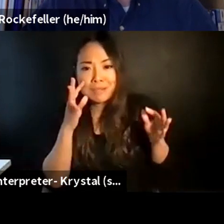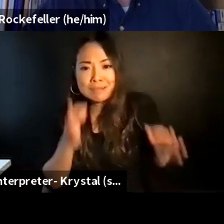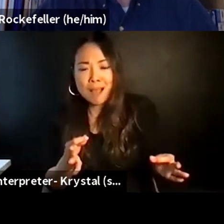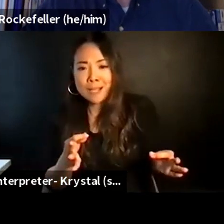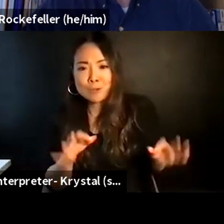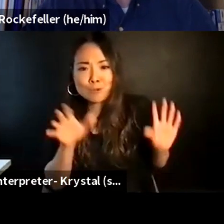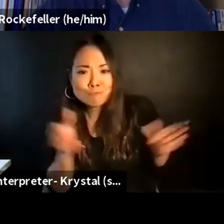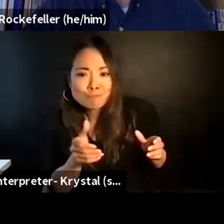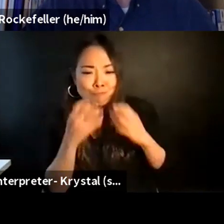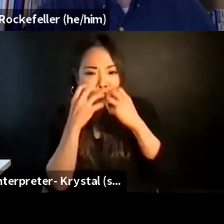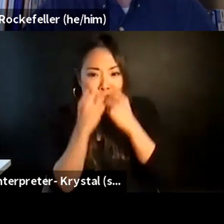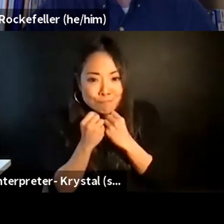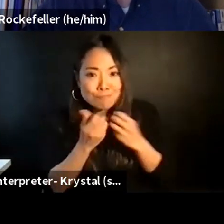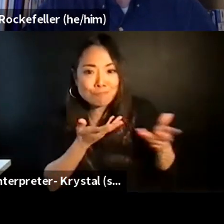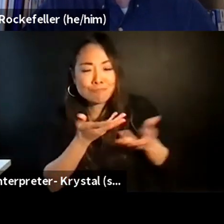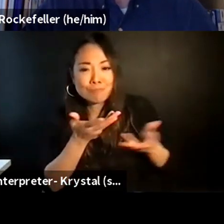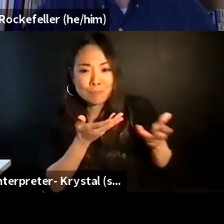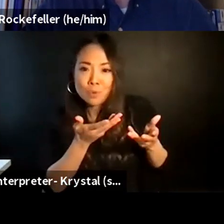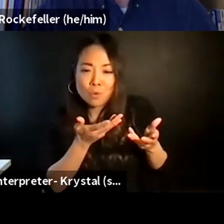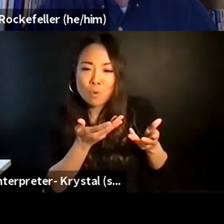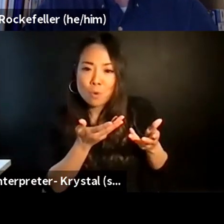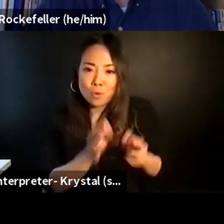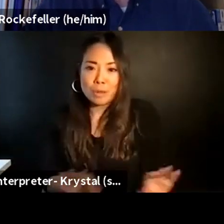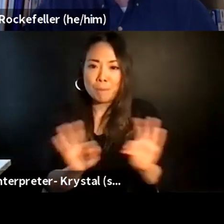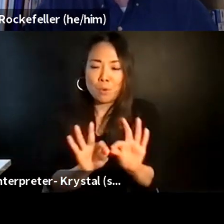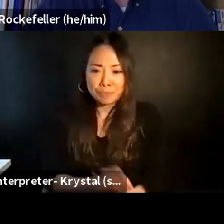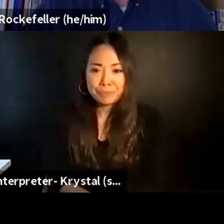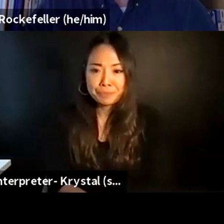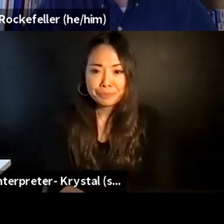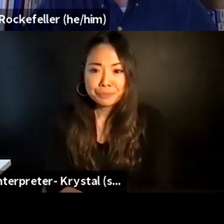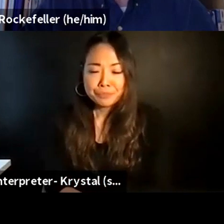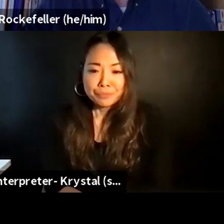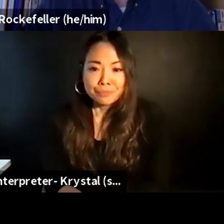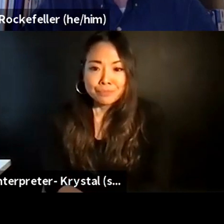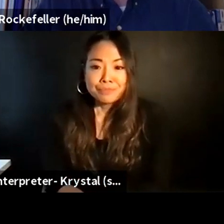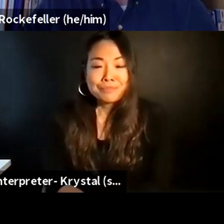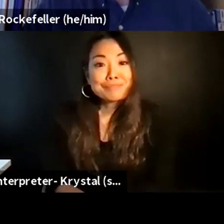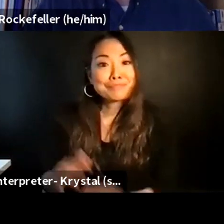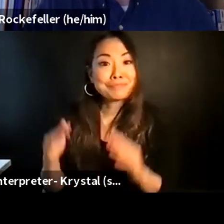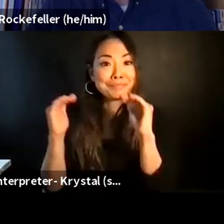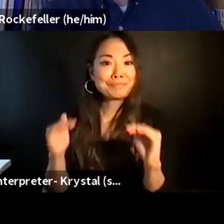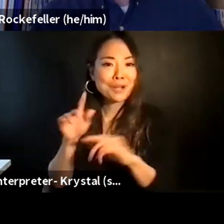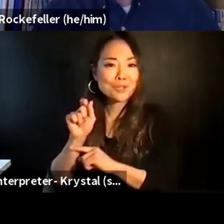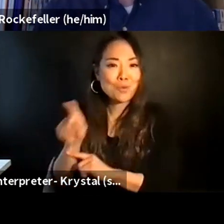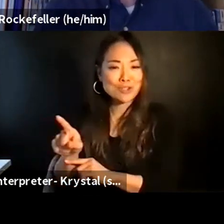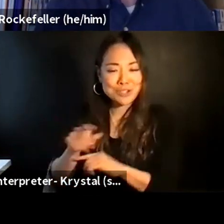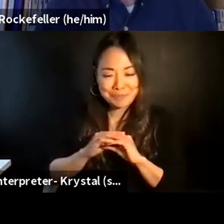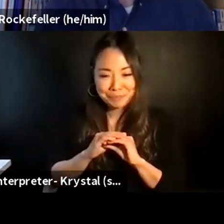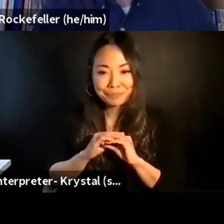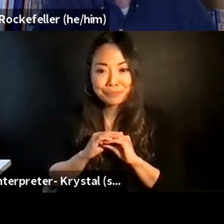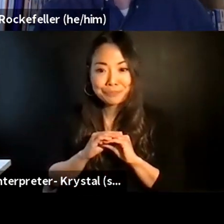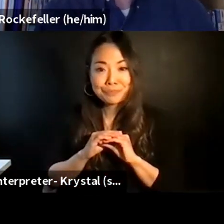So let's move on to the next question. This one is a little bit of a long one. The definition